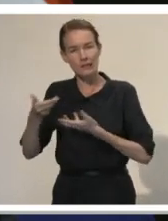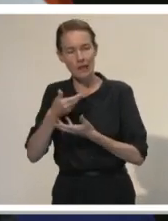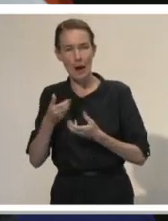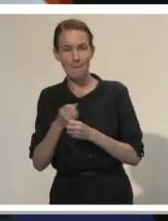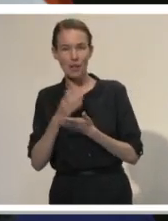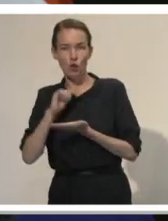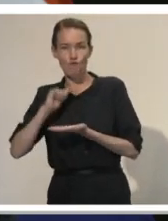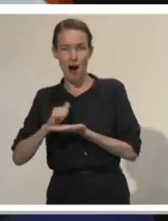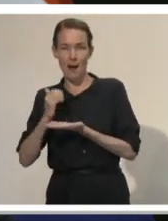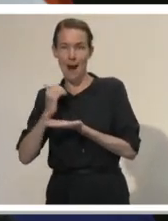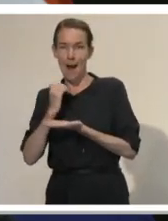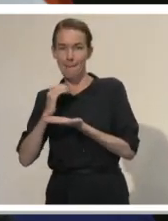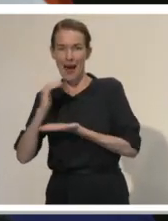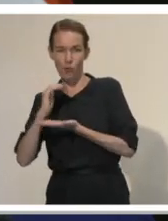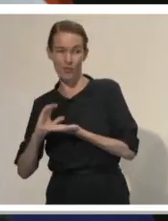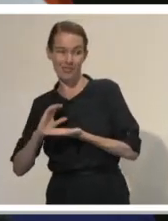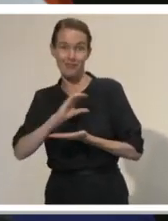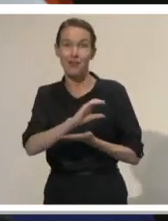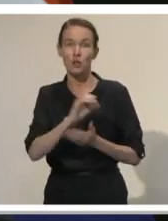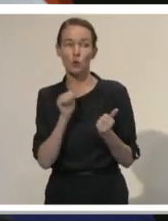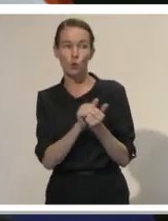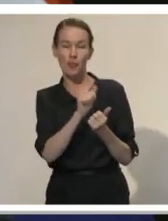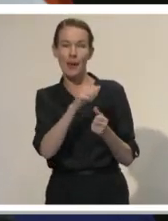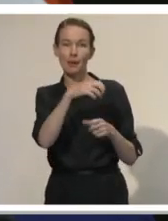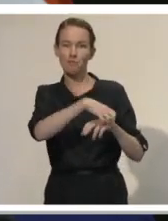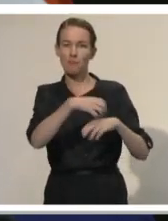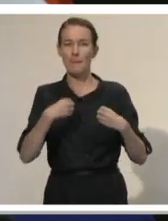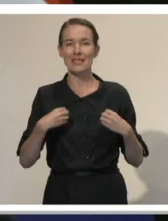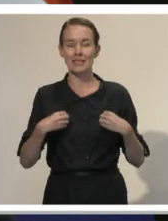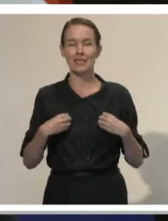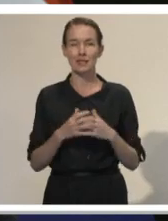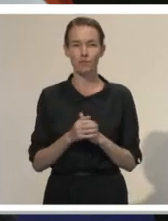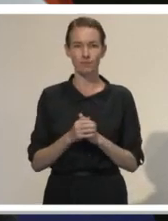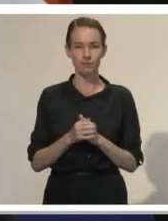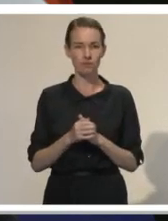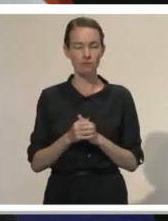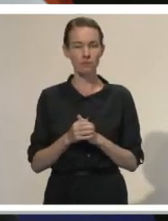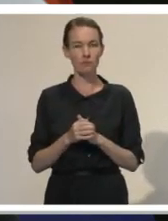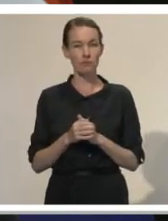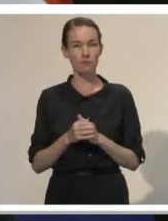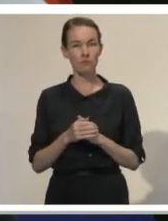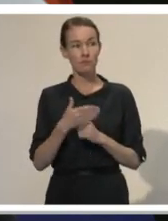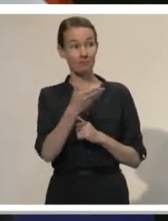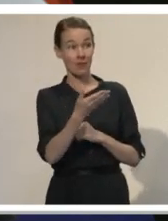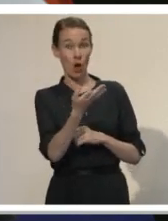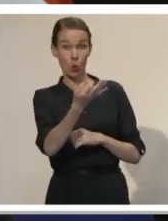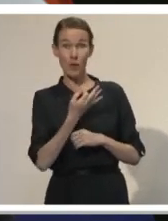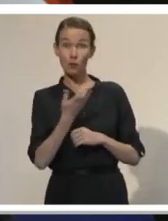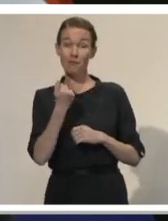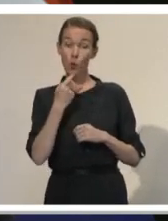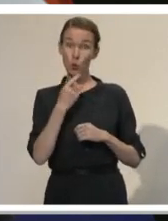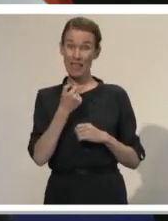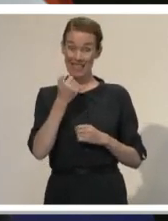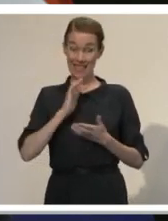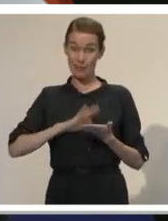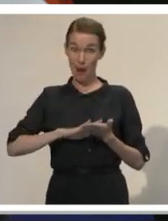appropriate. Is there an option to extend the amount of time that those transmission fees would be charged? Yeah, there is. So we've said 6 months.